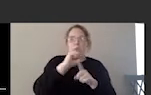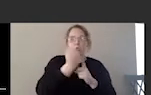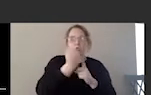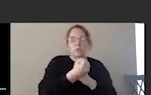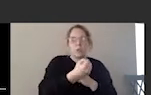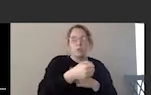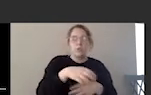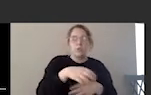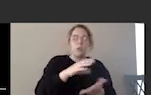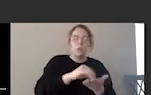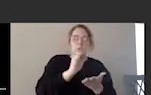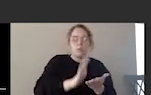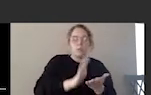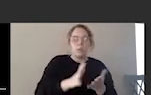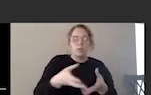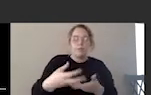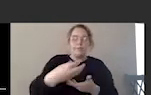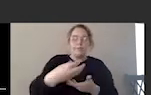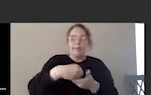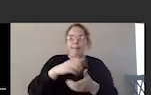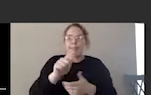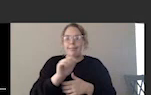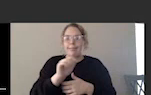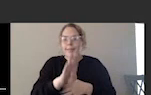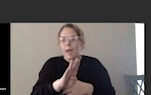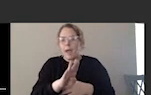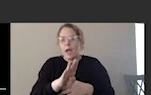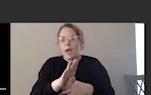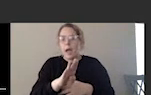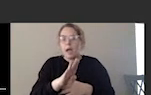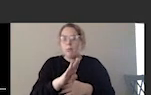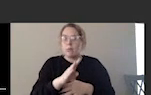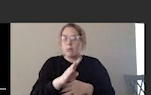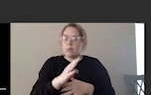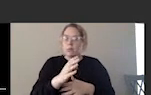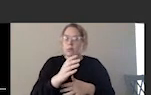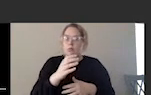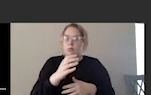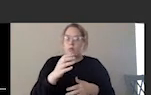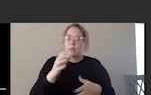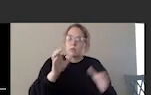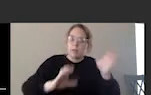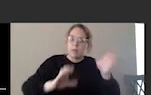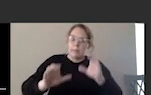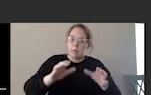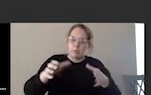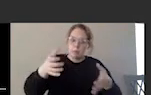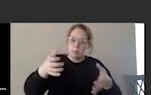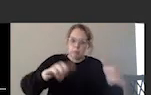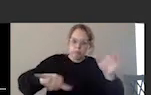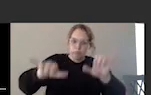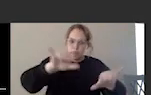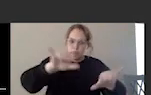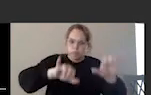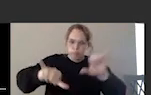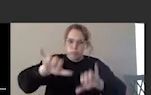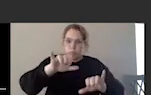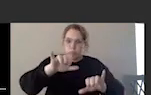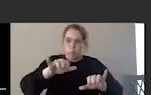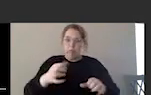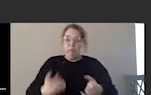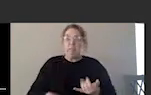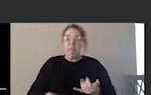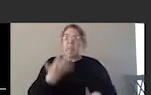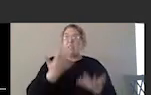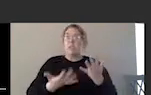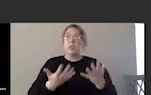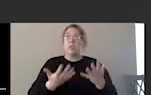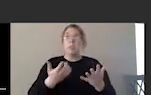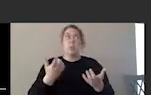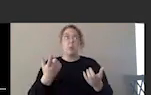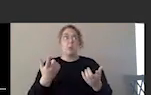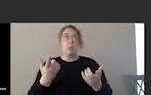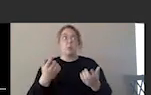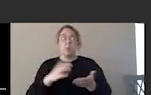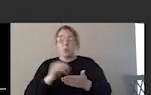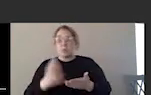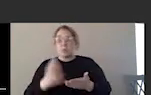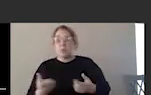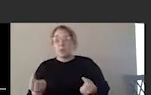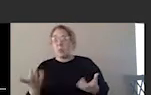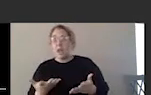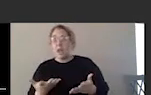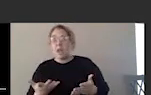and then they mix chemicals and suddenly, poof, there's a fire somehow. What should the student do? And then the designer of